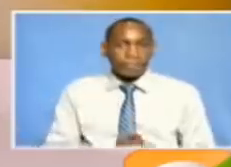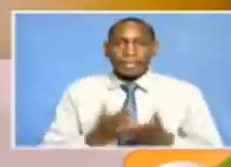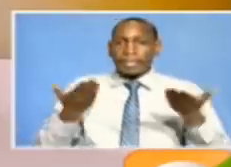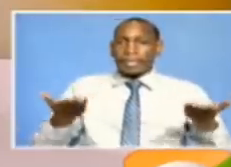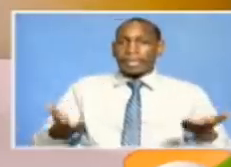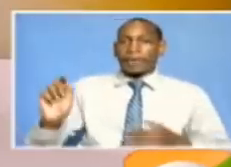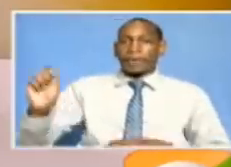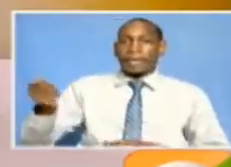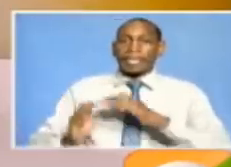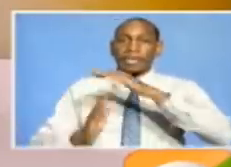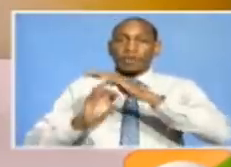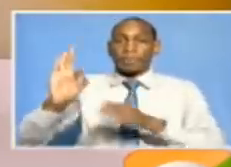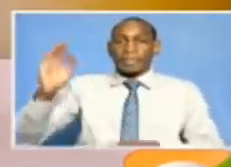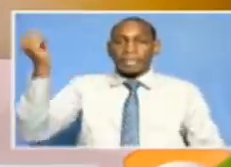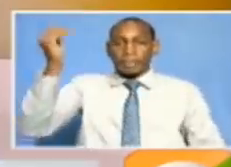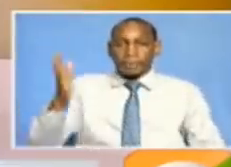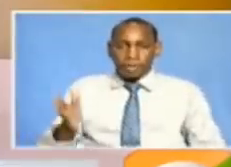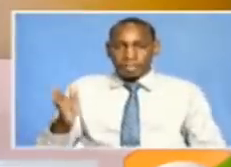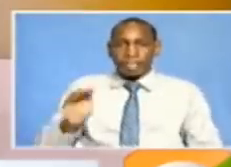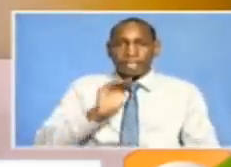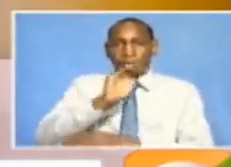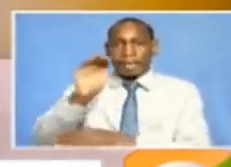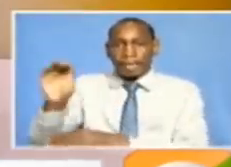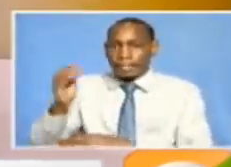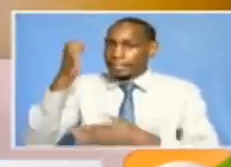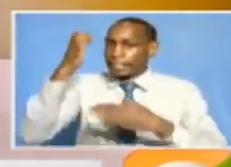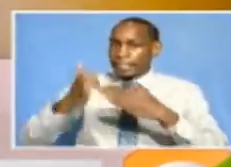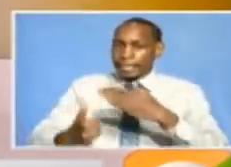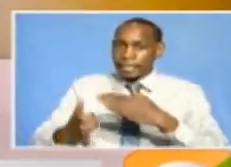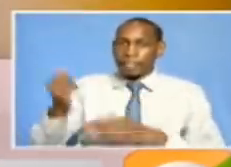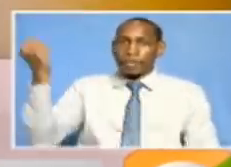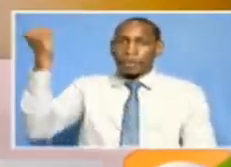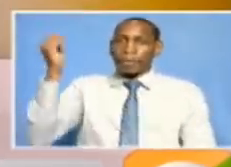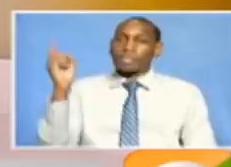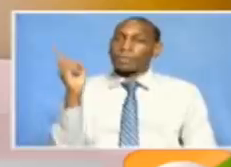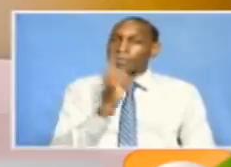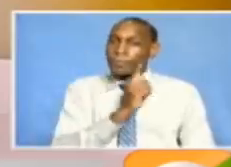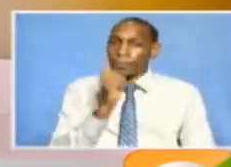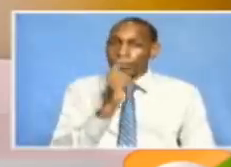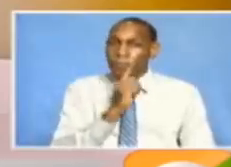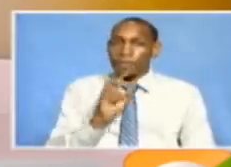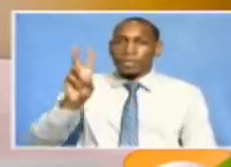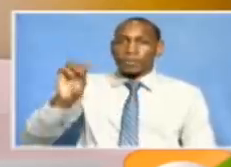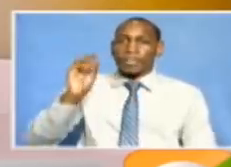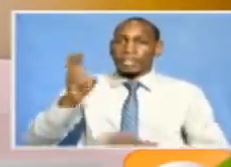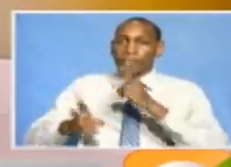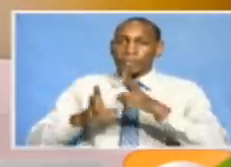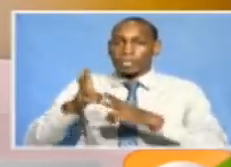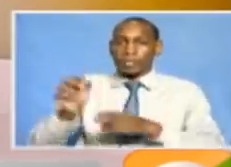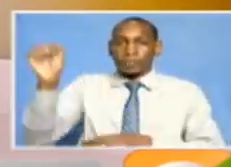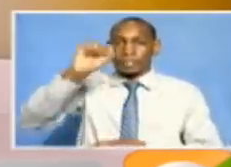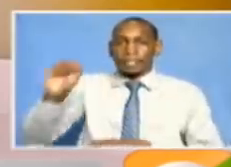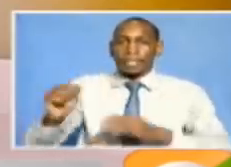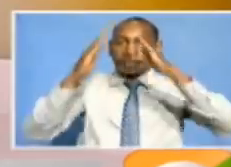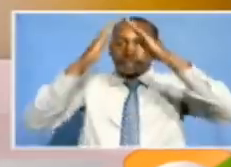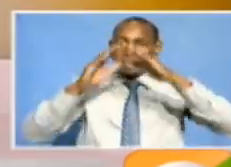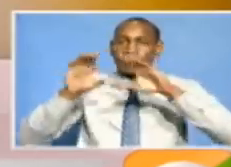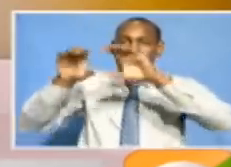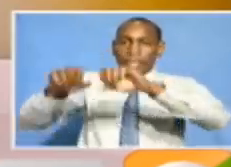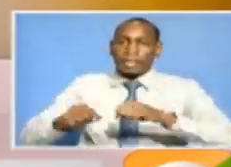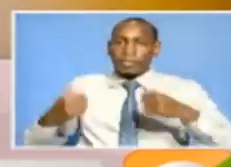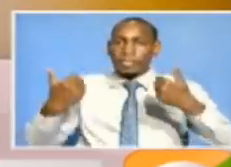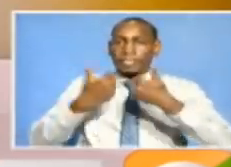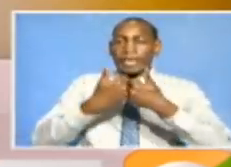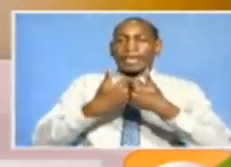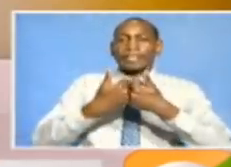Now, Kenya's top three political players have called for an end to high-voltage politics on the 2022 State House succession power